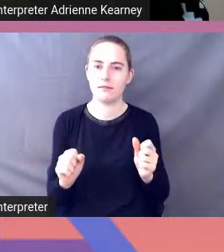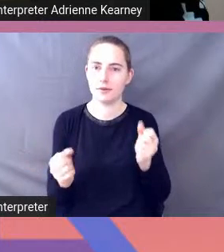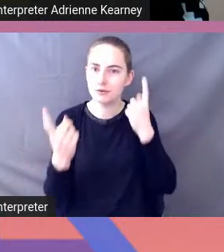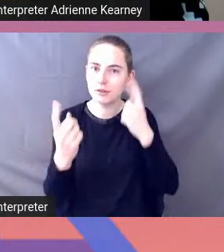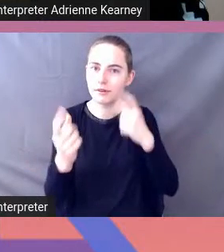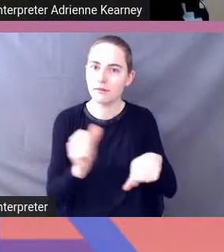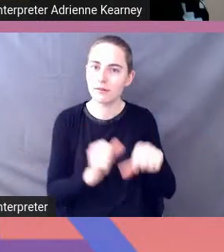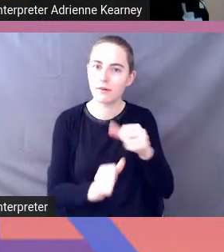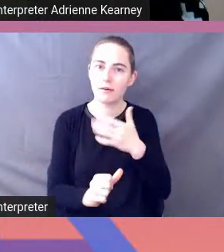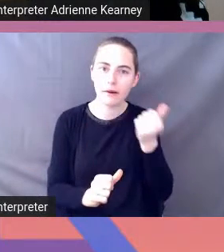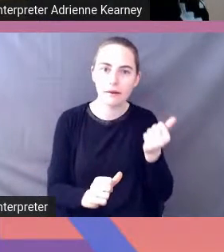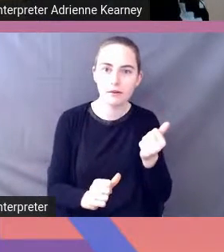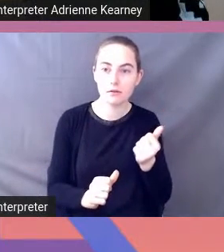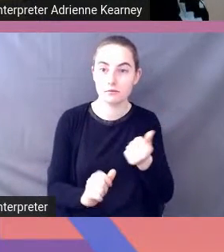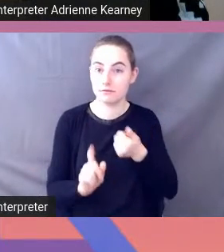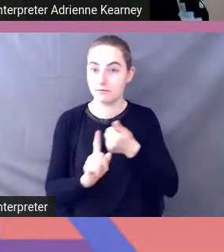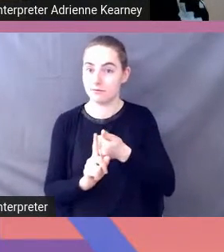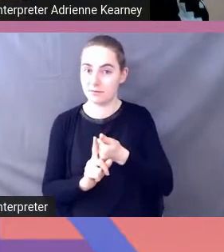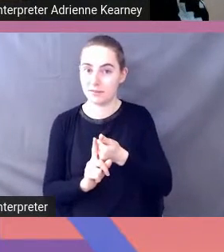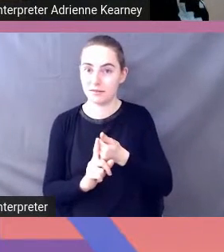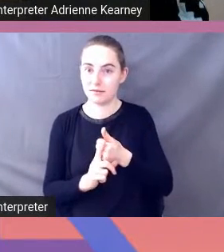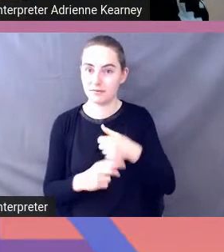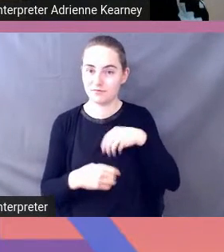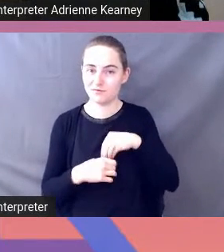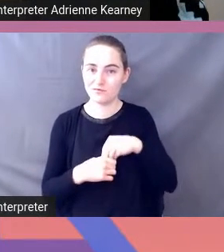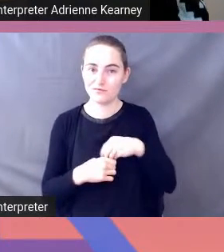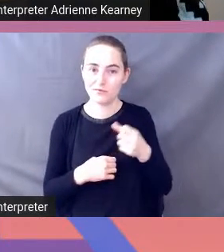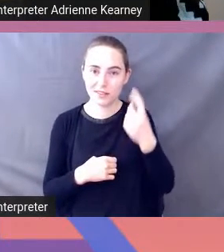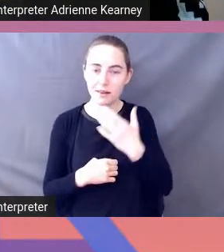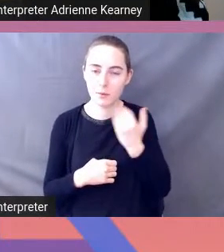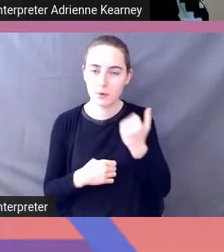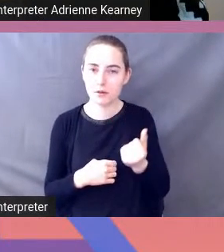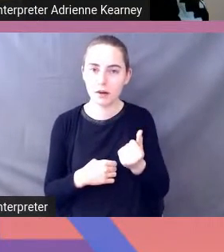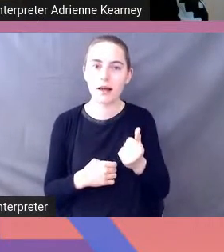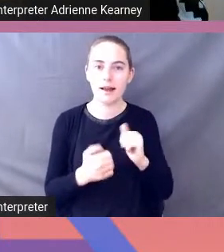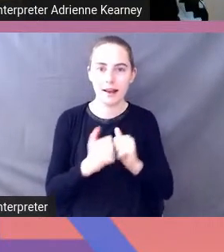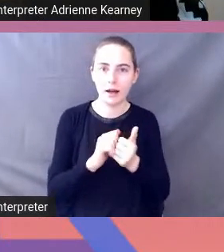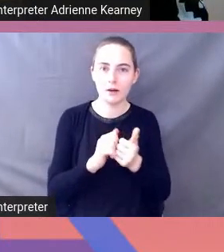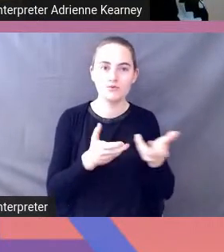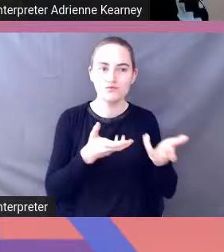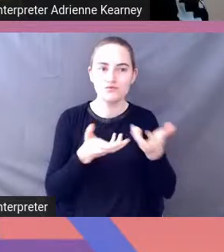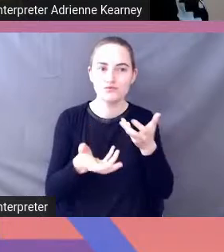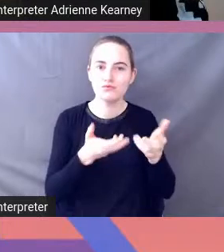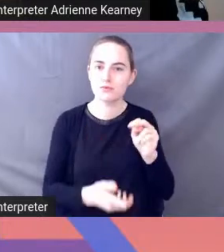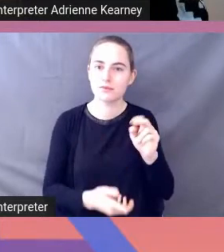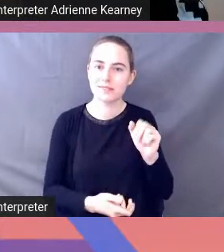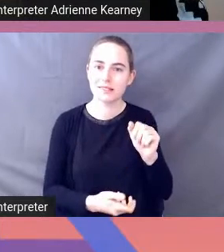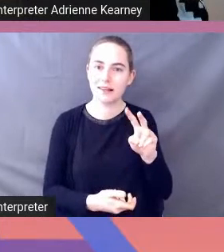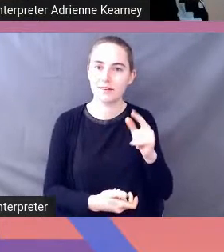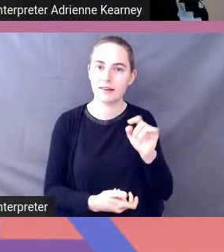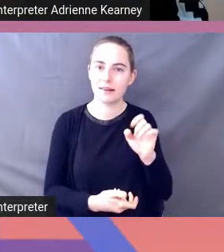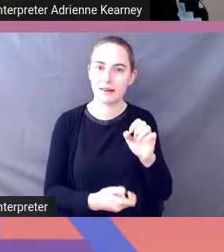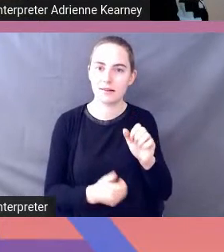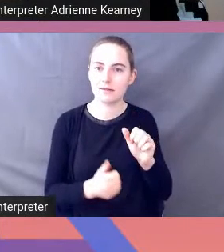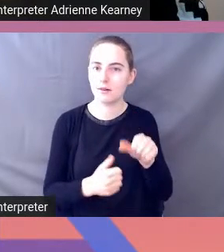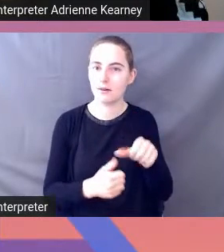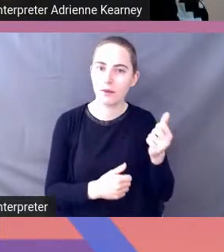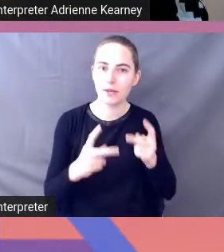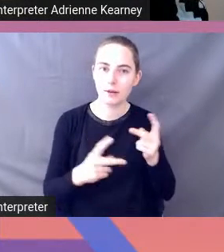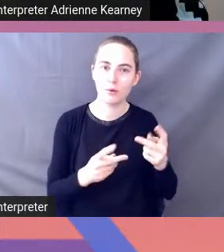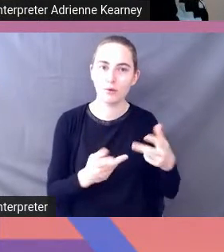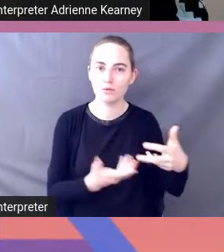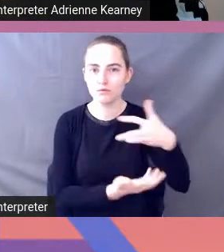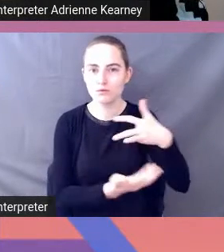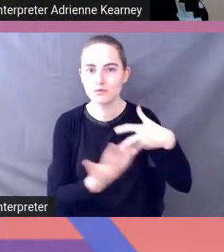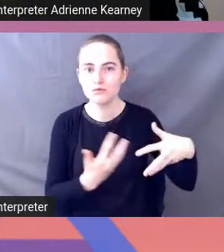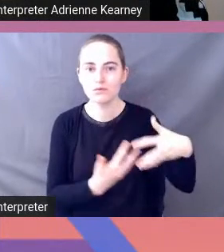of themselves, and how to navigate with other people. It's extremely important. This goes down to the fact where they say, there's a